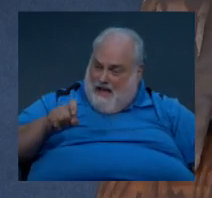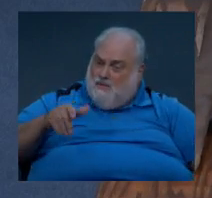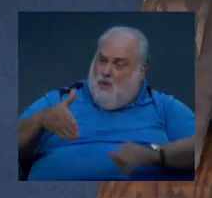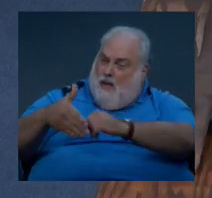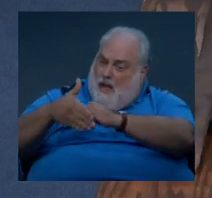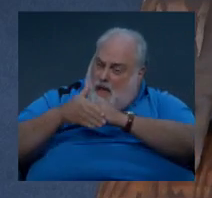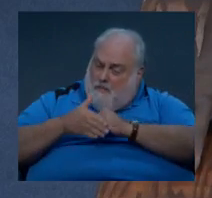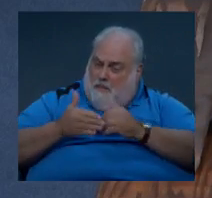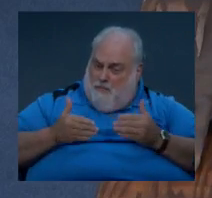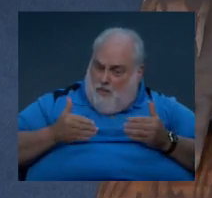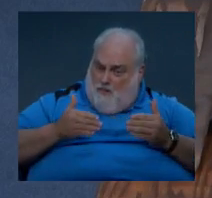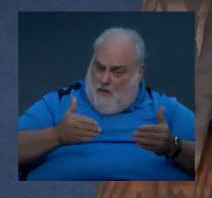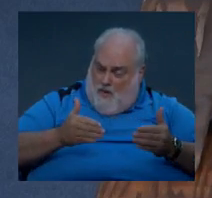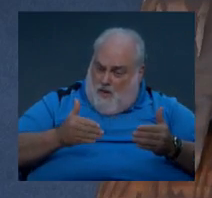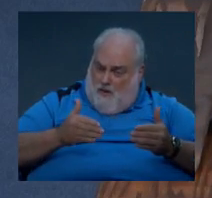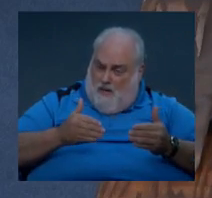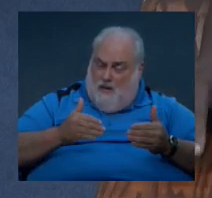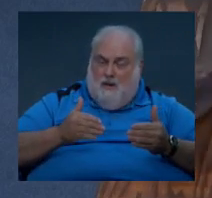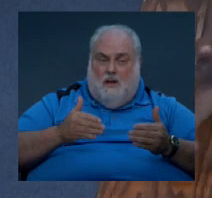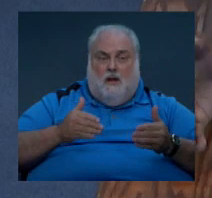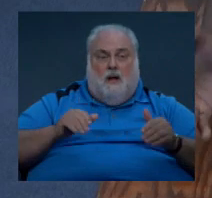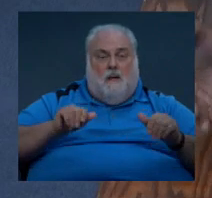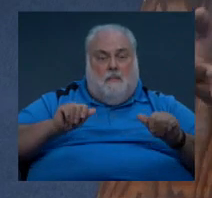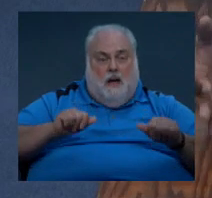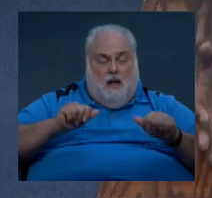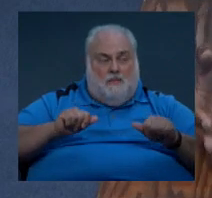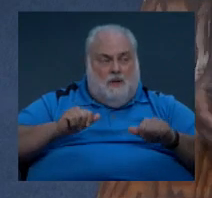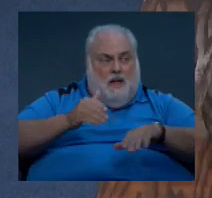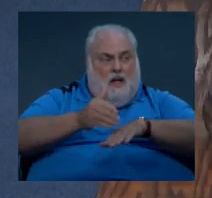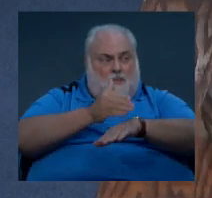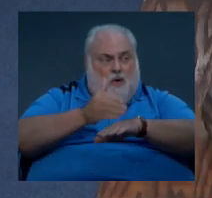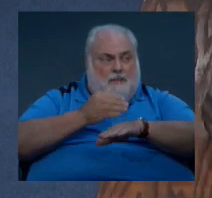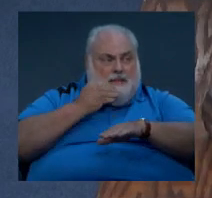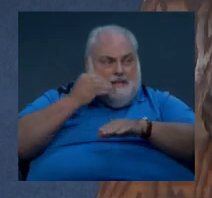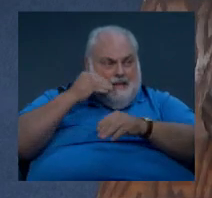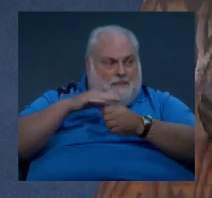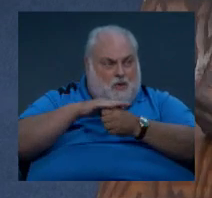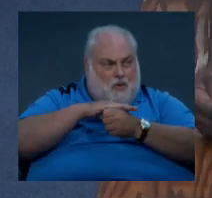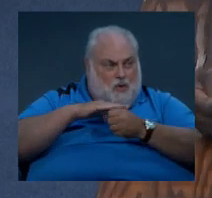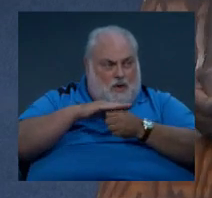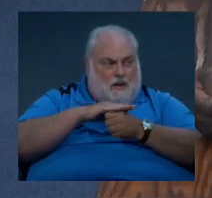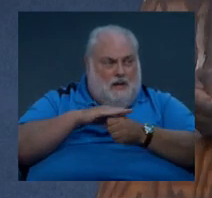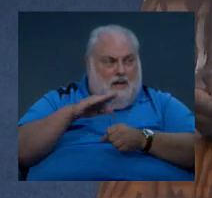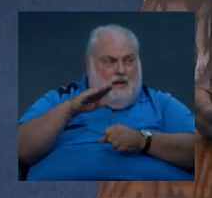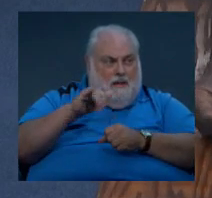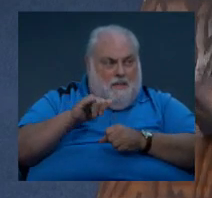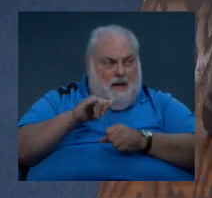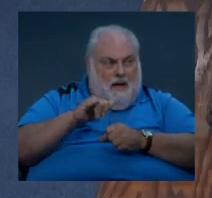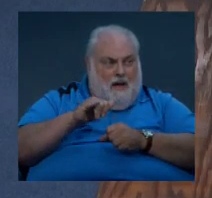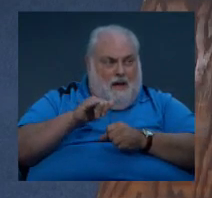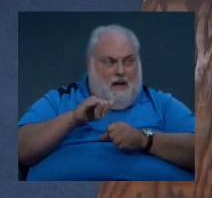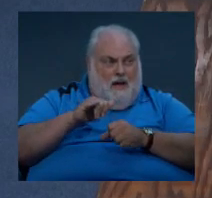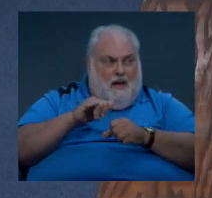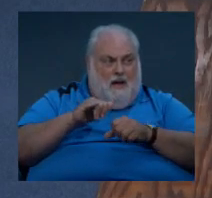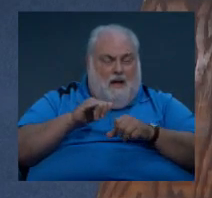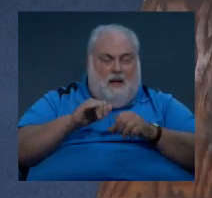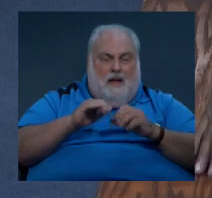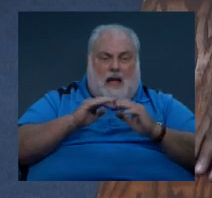us to move forward in maybe trying to improve our neighborhood by getting